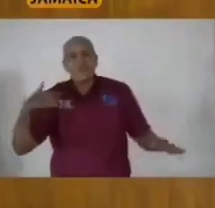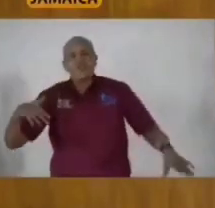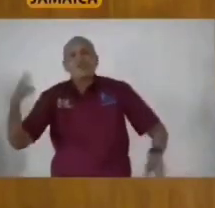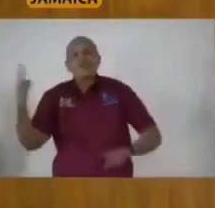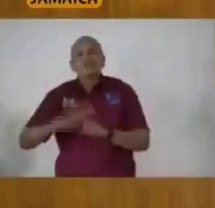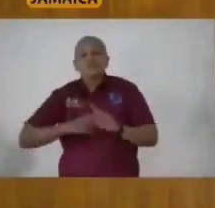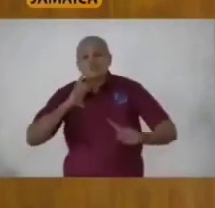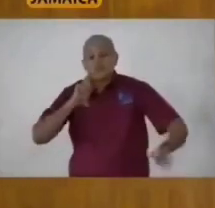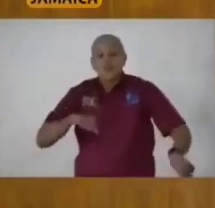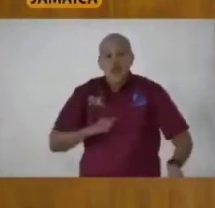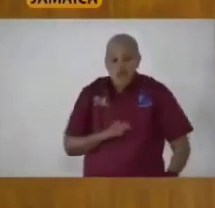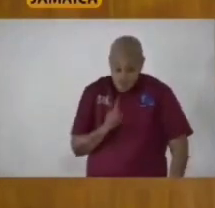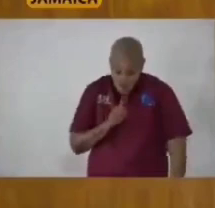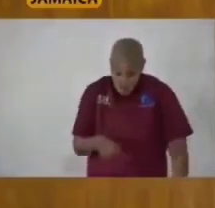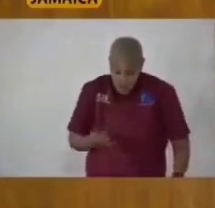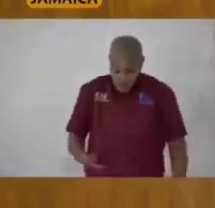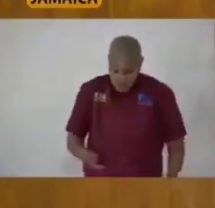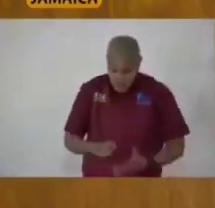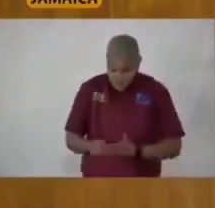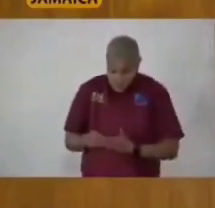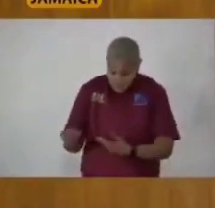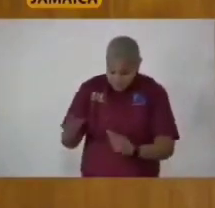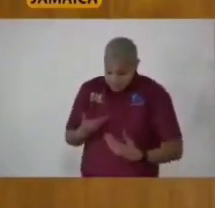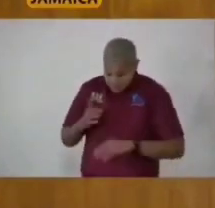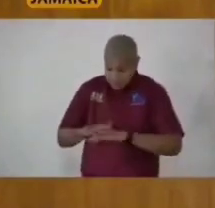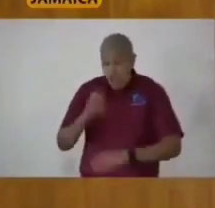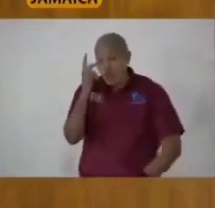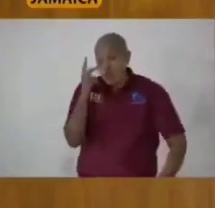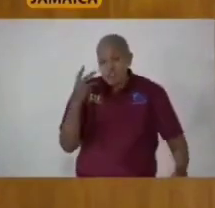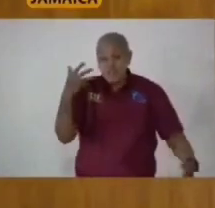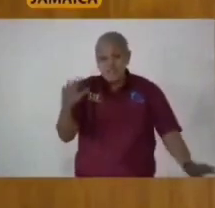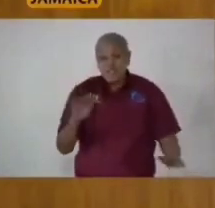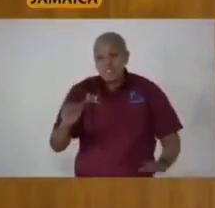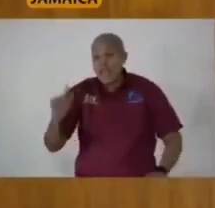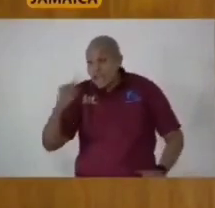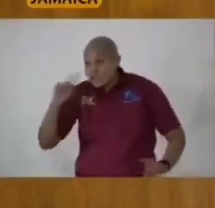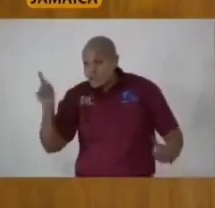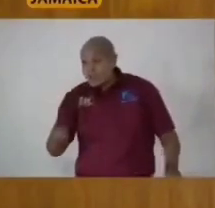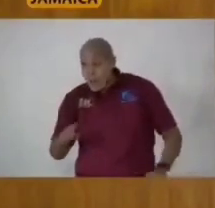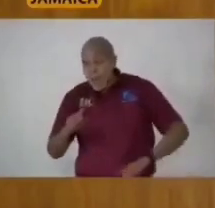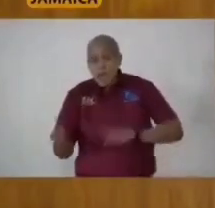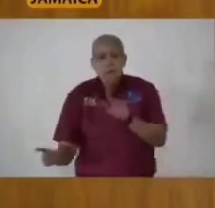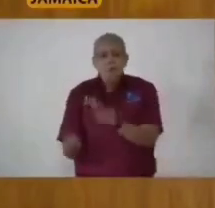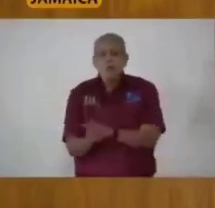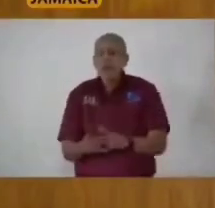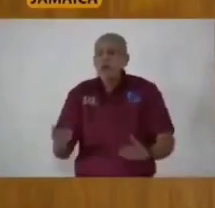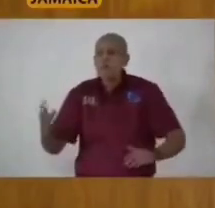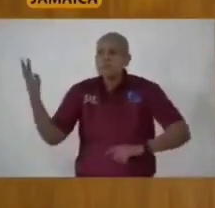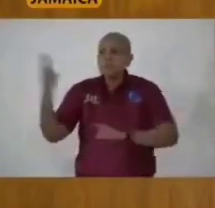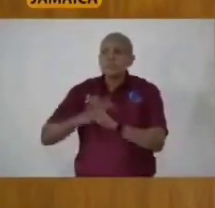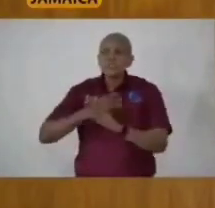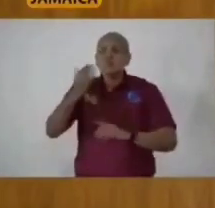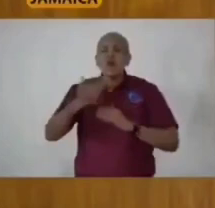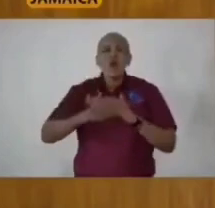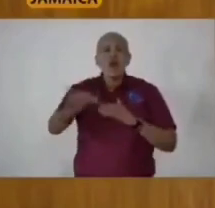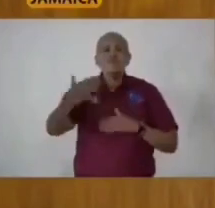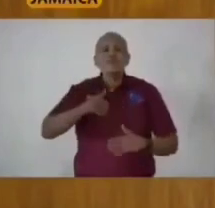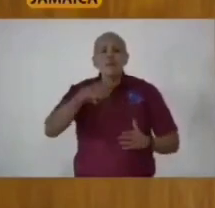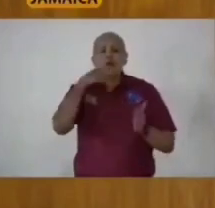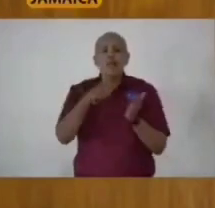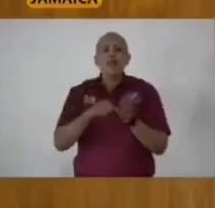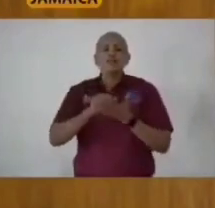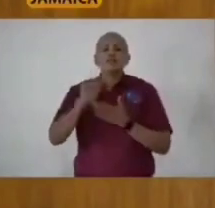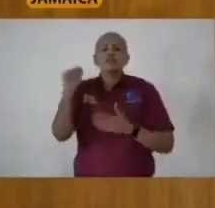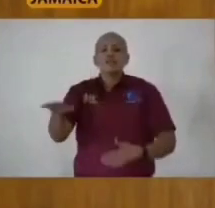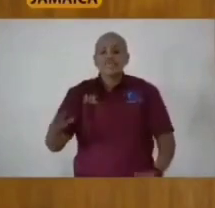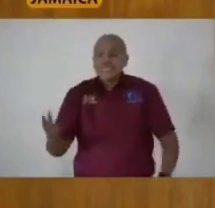I replied today, having been written to on Thursday. That reply came to me 6 months after my letter to